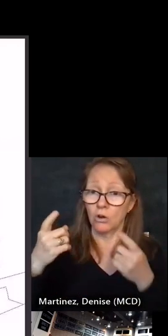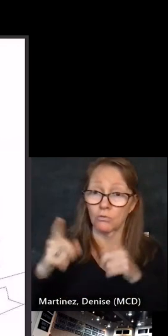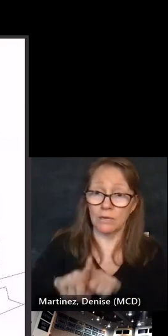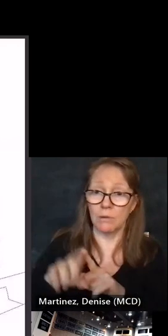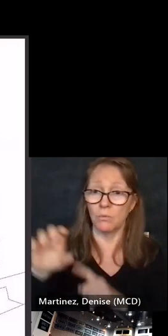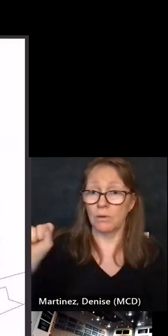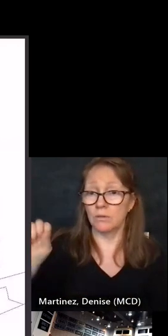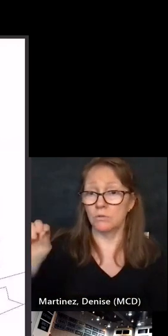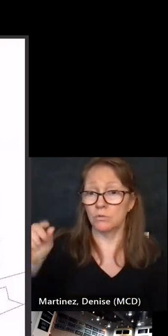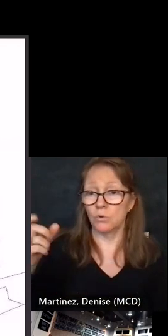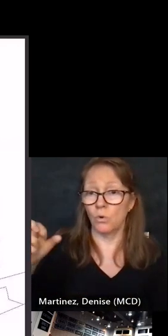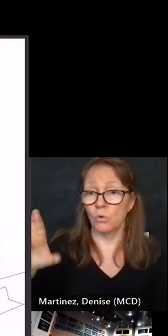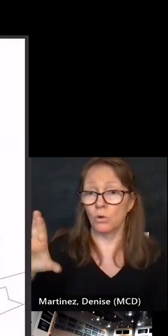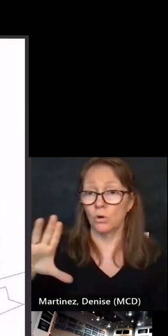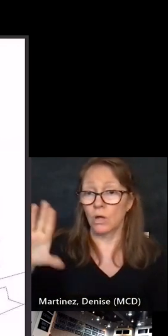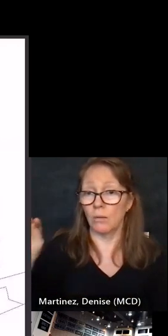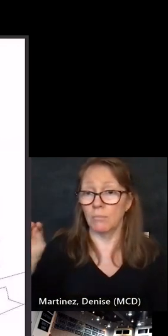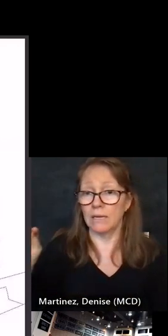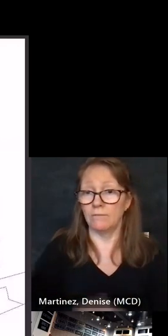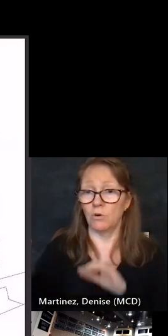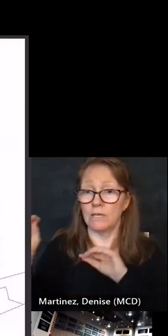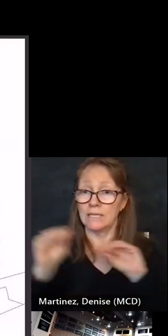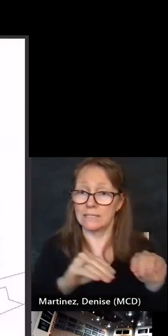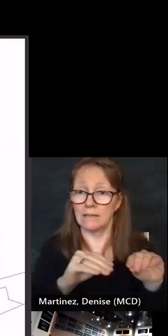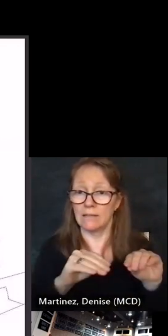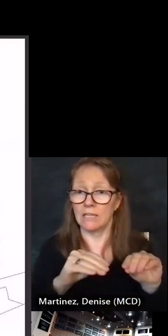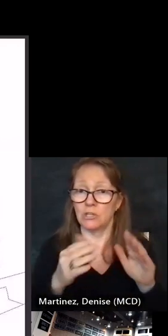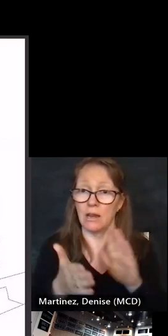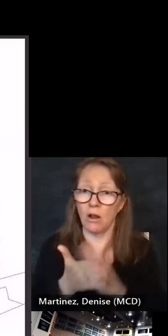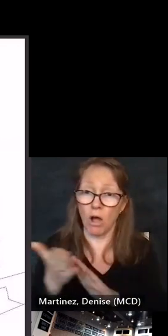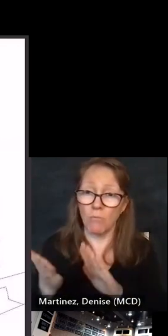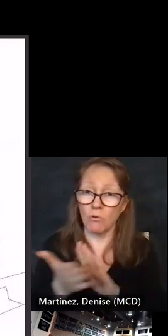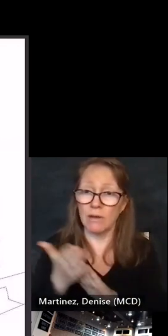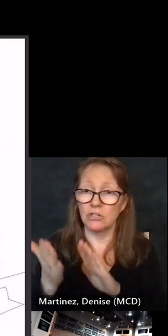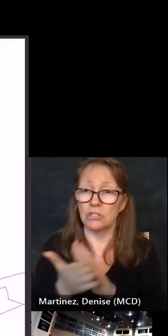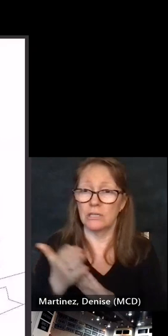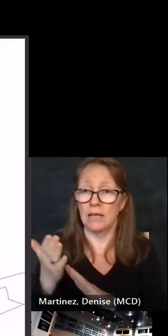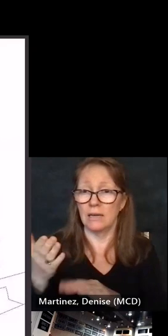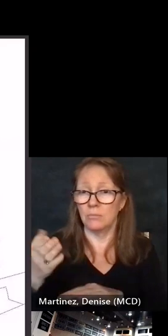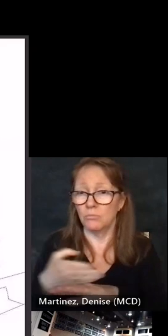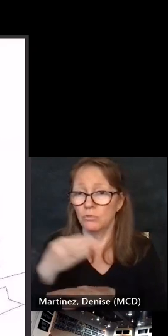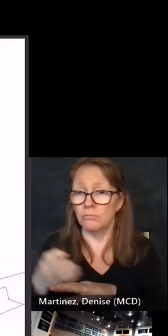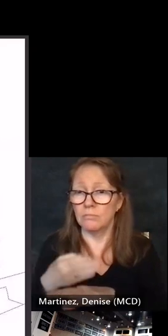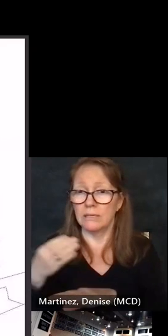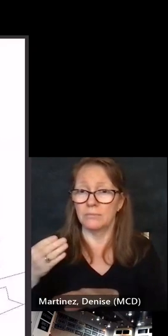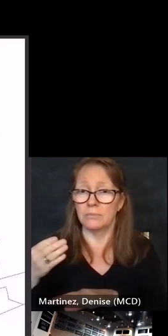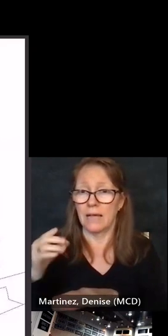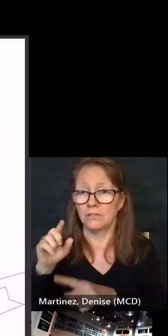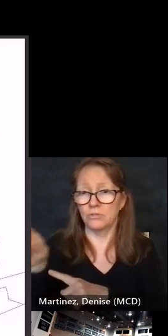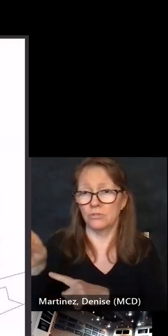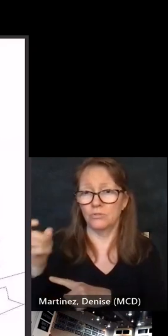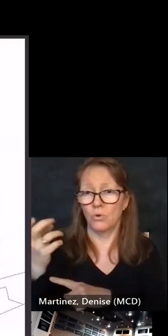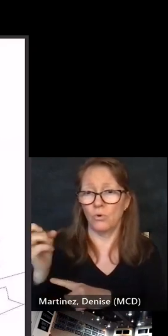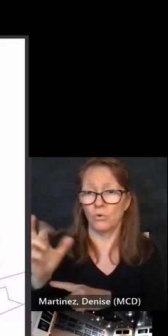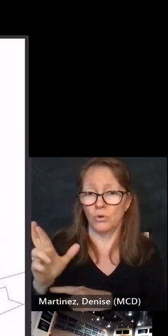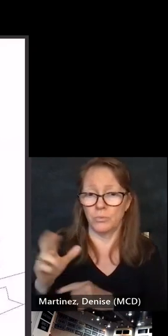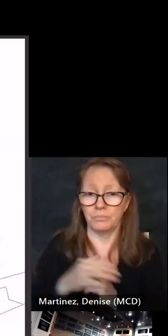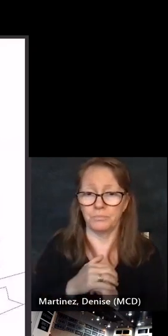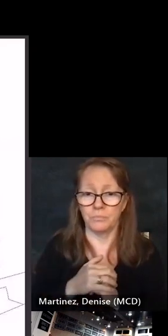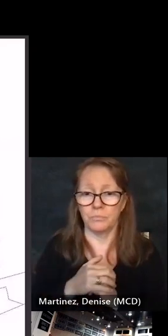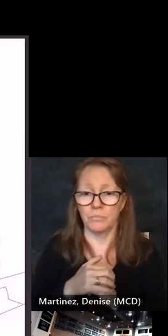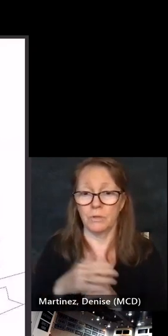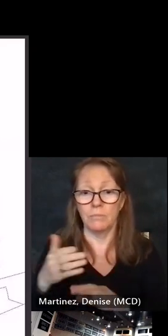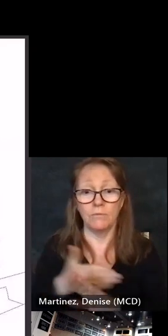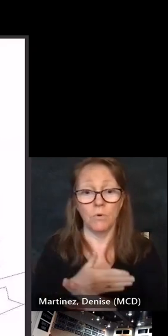for installation and, you know, operation and maintenance of the solar. So more to come on that. We're definitely planning